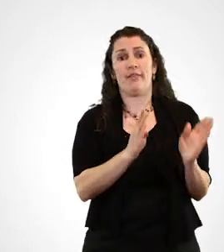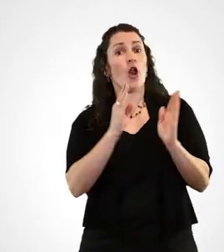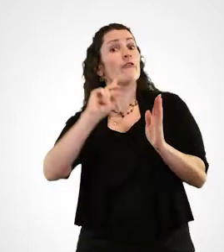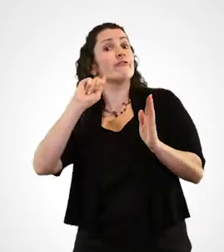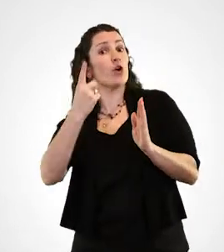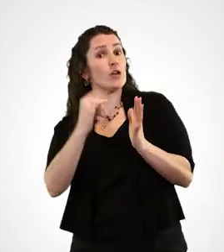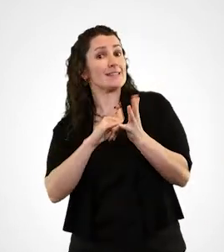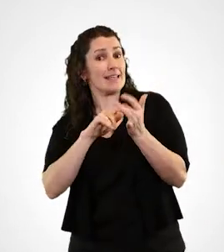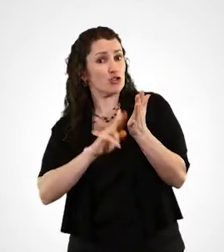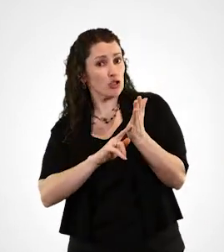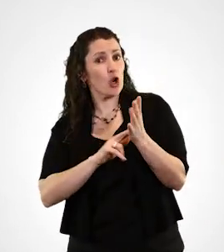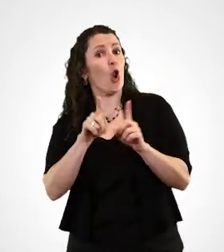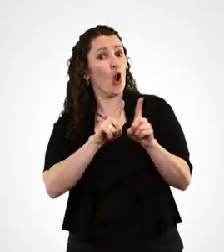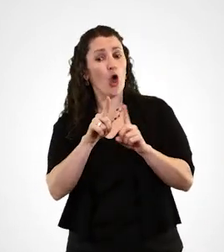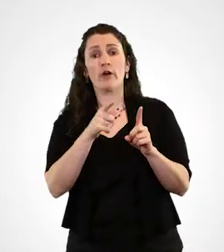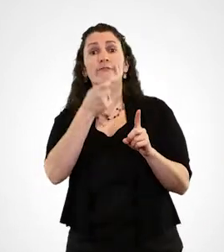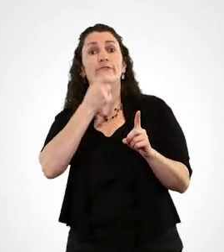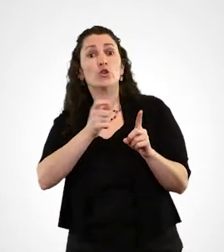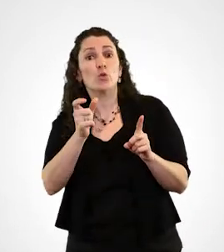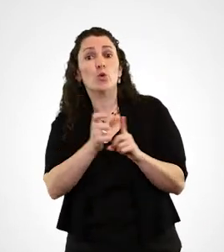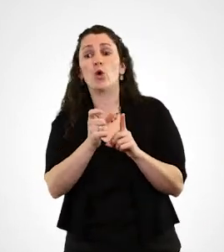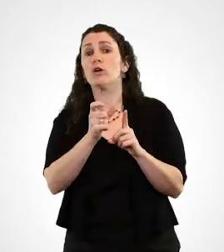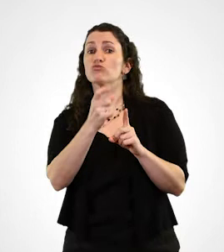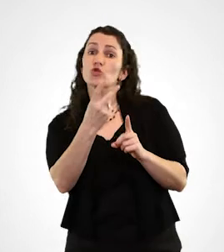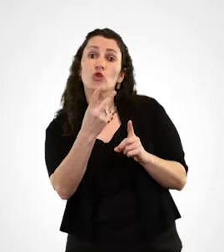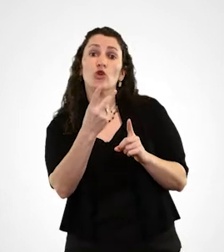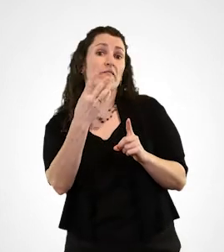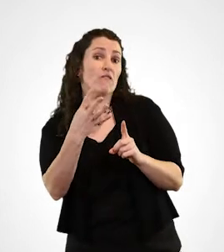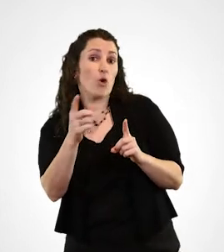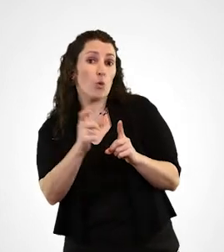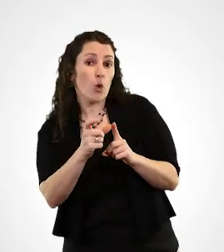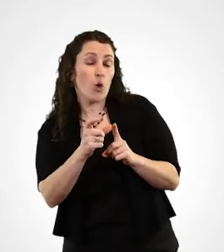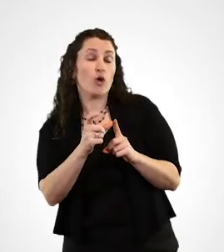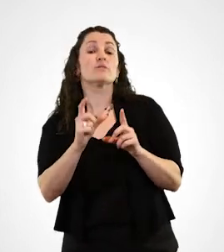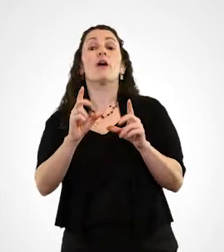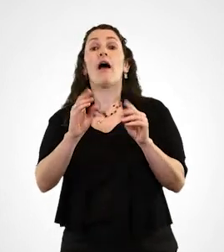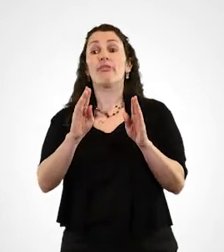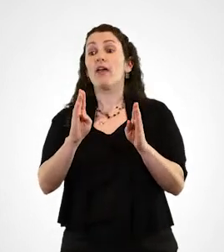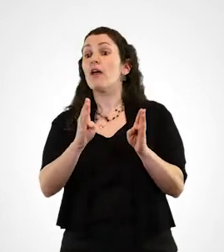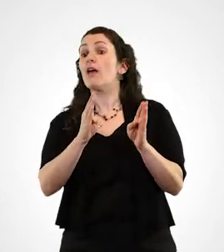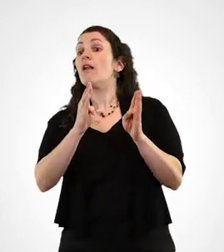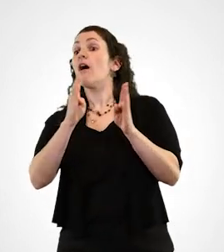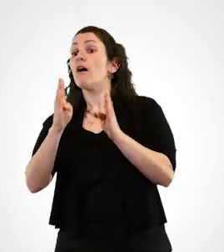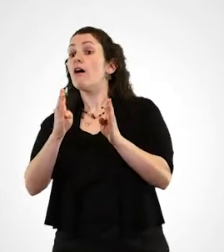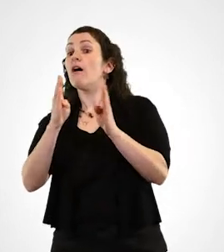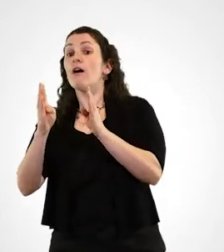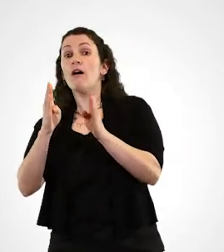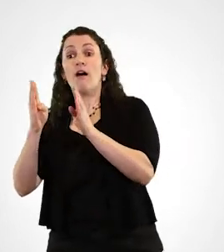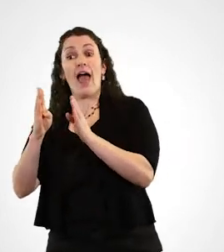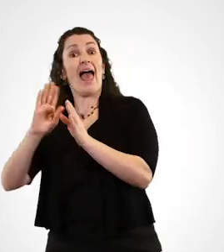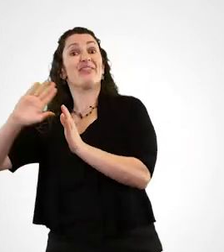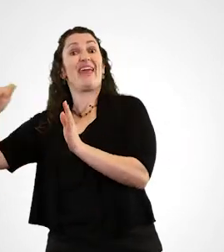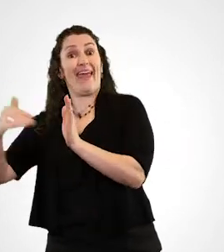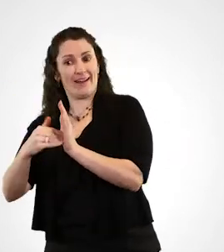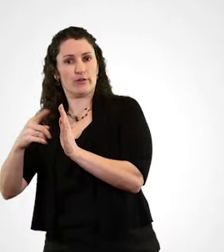first session, they learned a few words, sometimes 2 words, sometimes 4 words. But by the end of